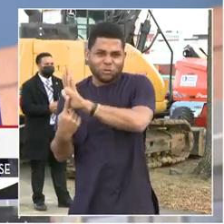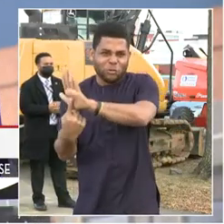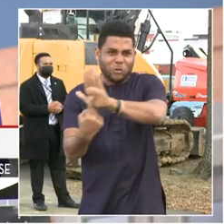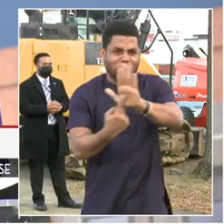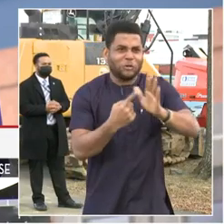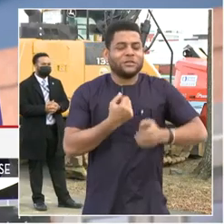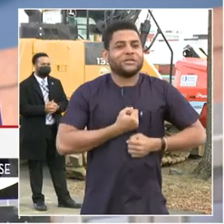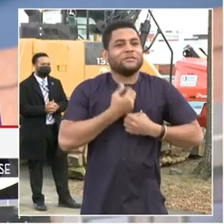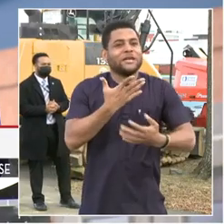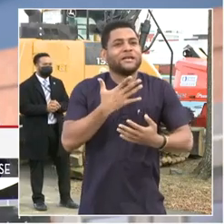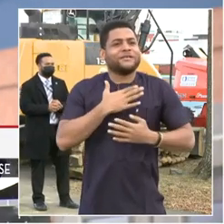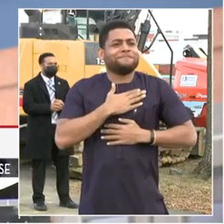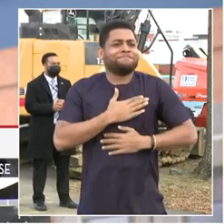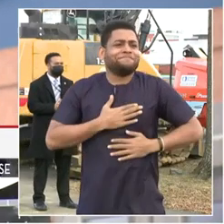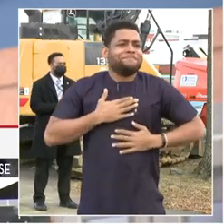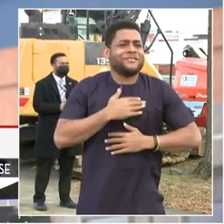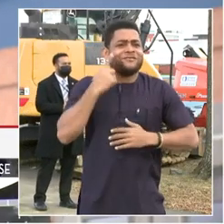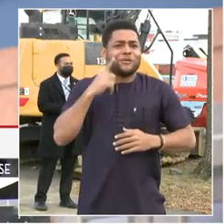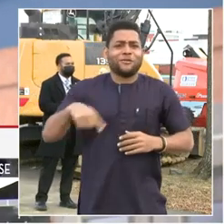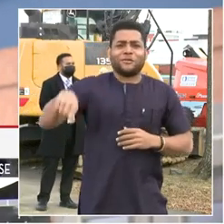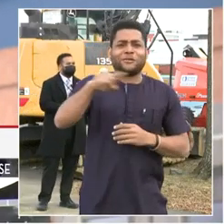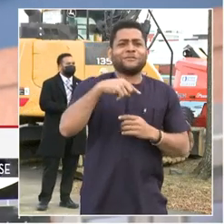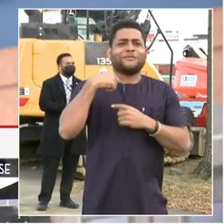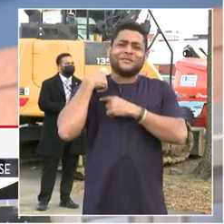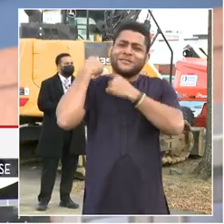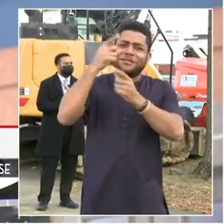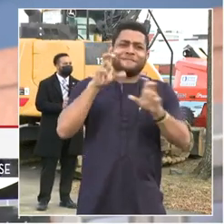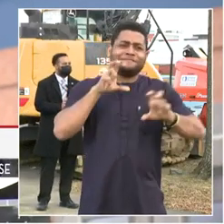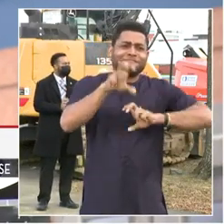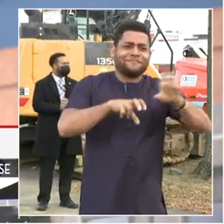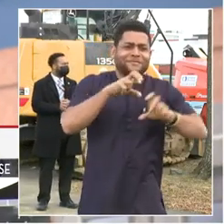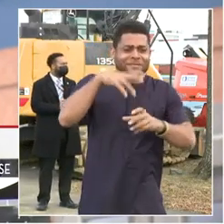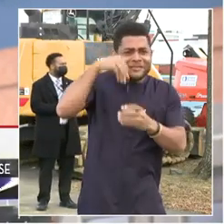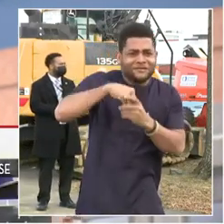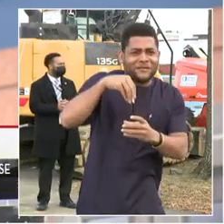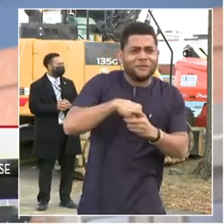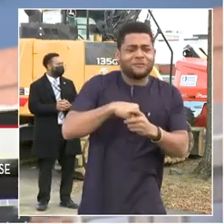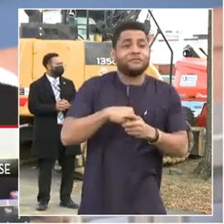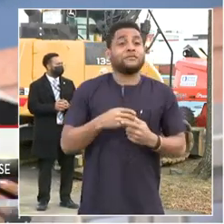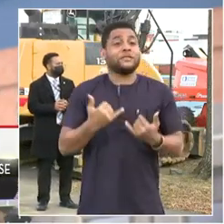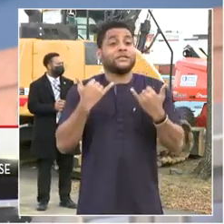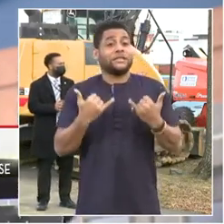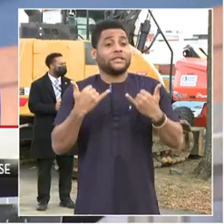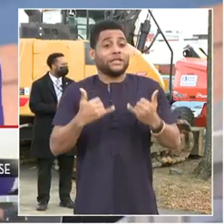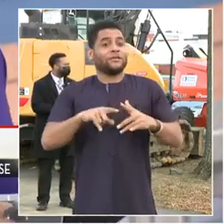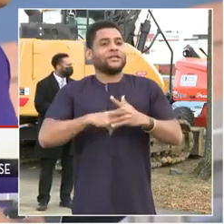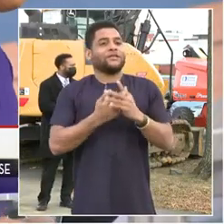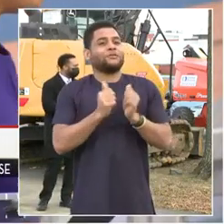for everybody who's been involved. And we're going to start with Councilmember Vince Gray.